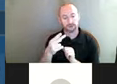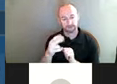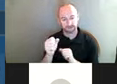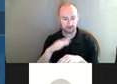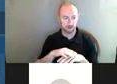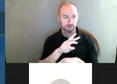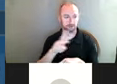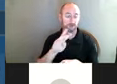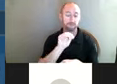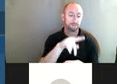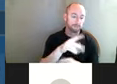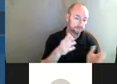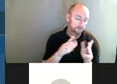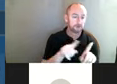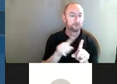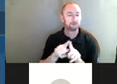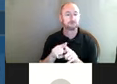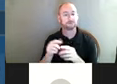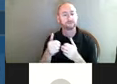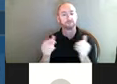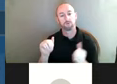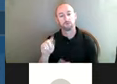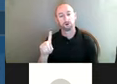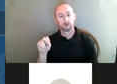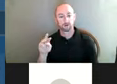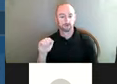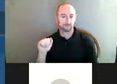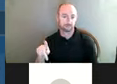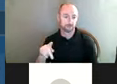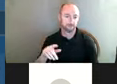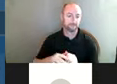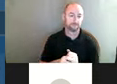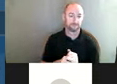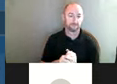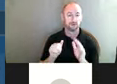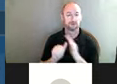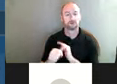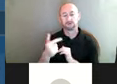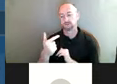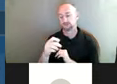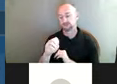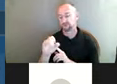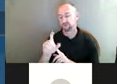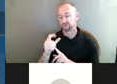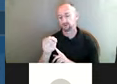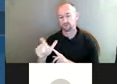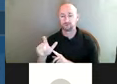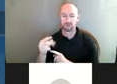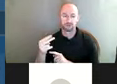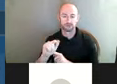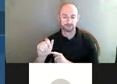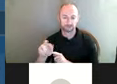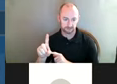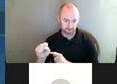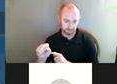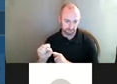through the map service, and also it's available as a separate radon map under geological hazards. So this is what it looks like if you go through the radon